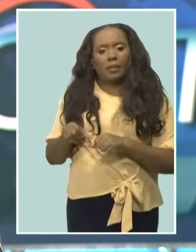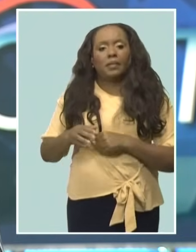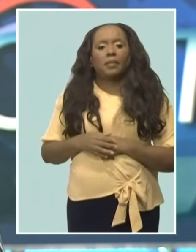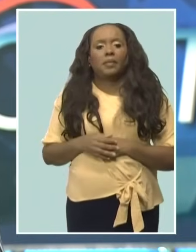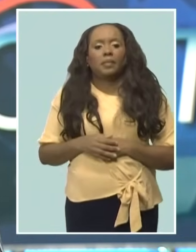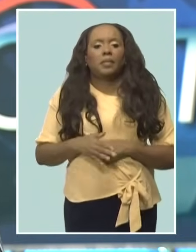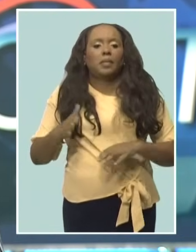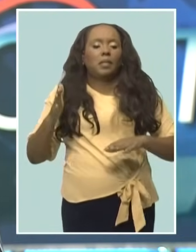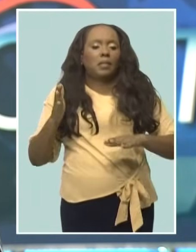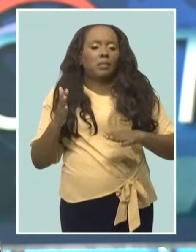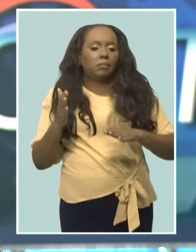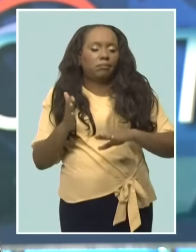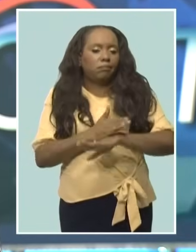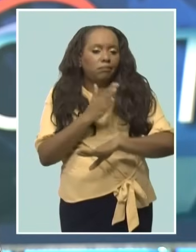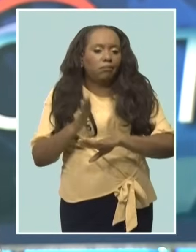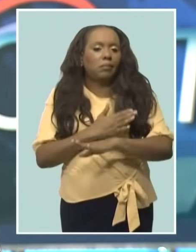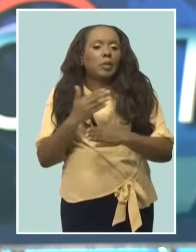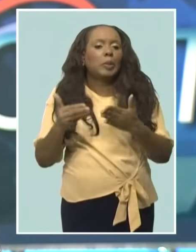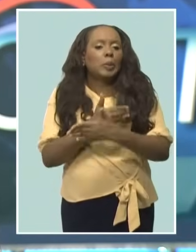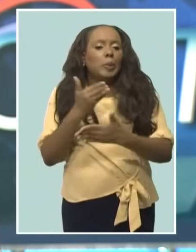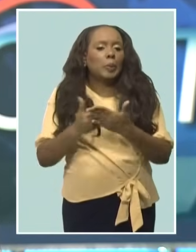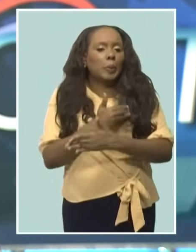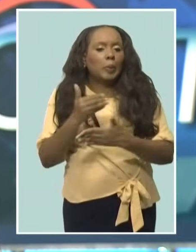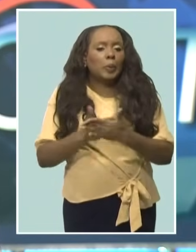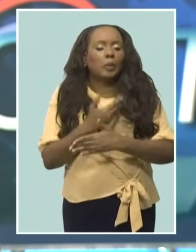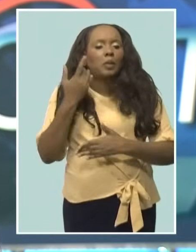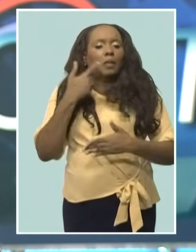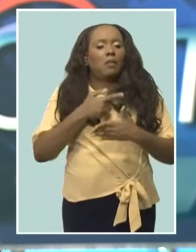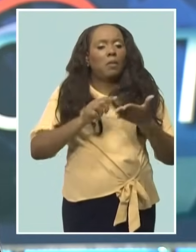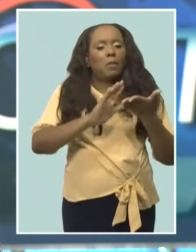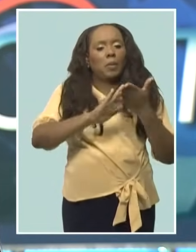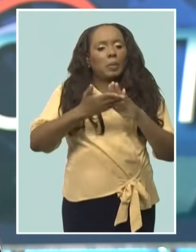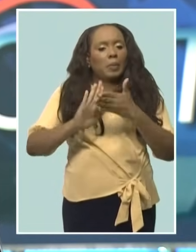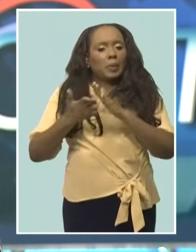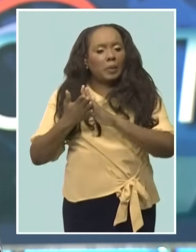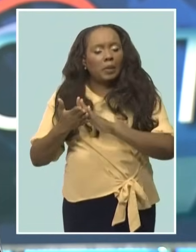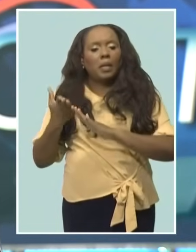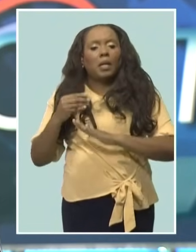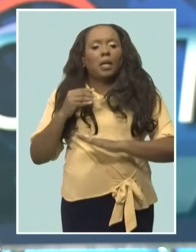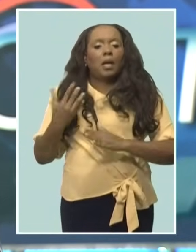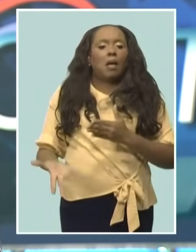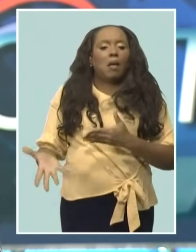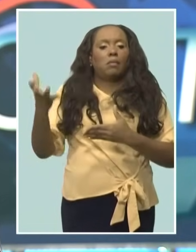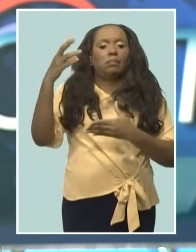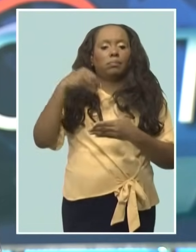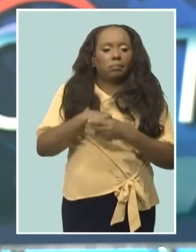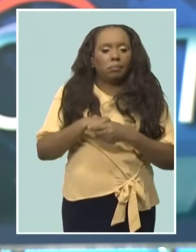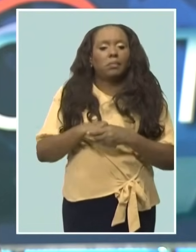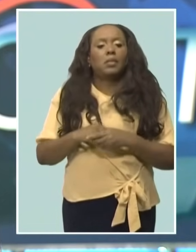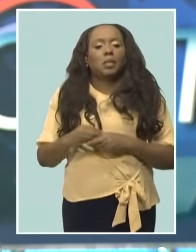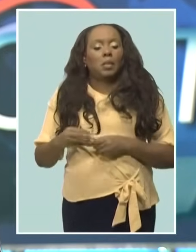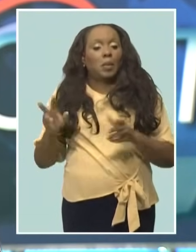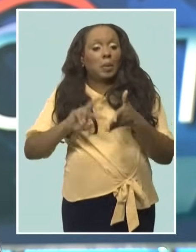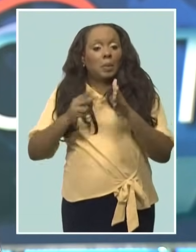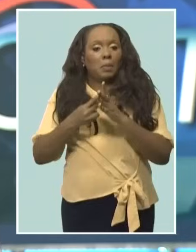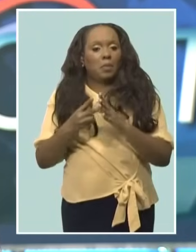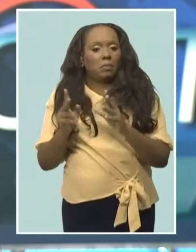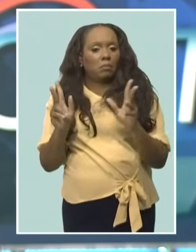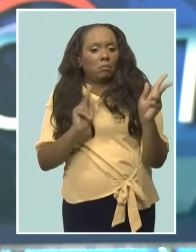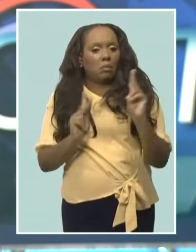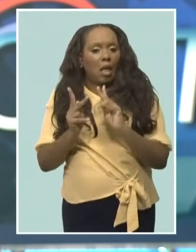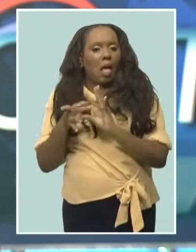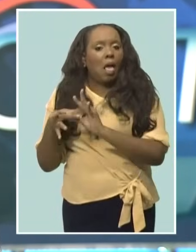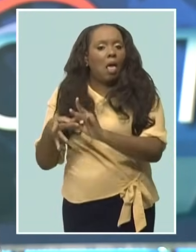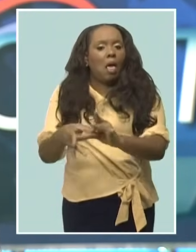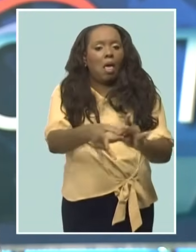is the modernization of representation at the community level and all-encompassing exercise which would bring